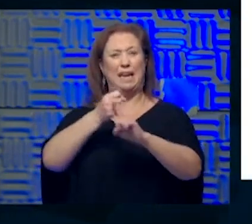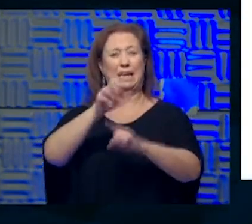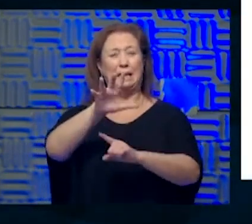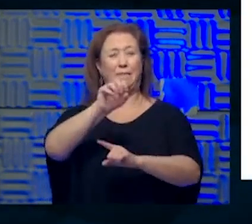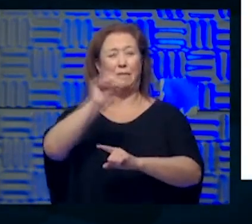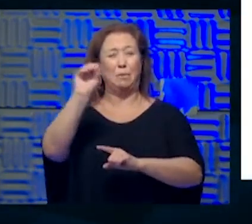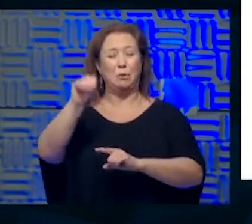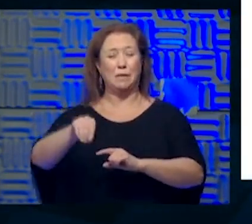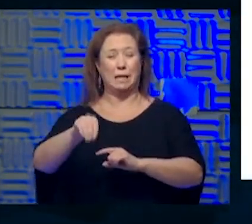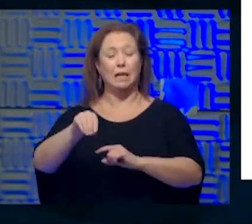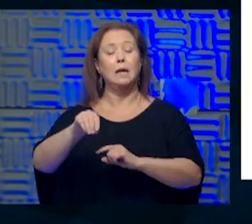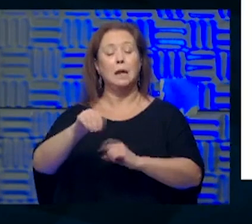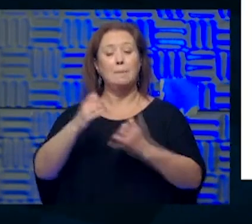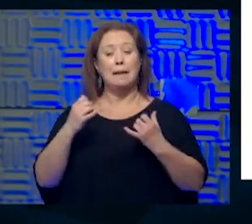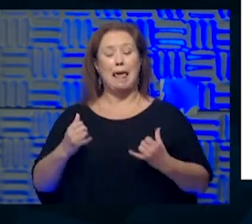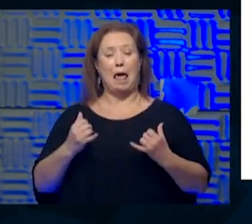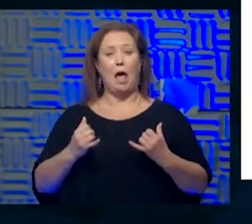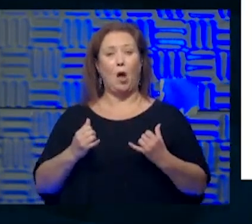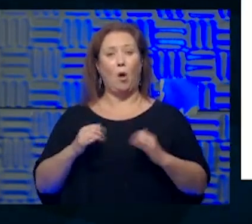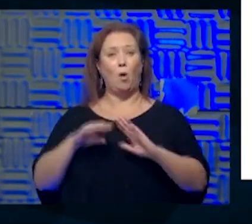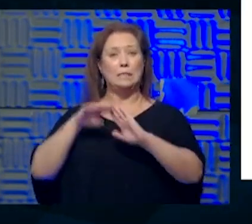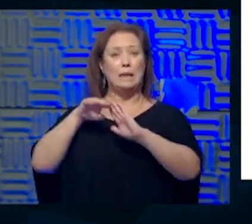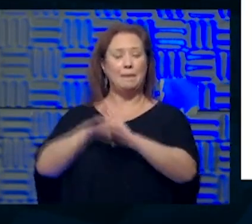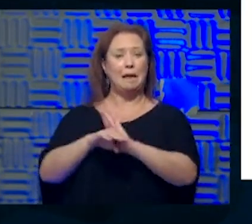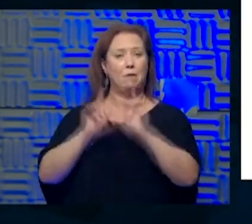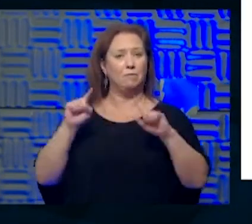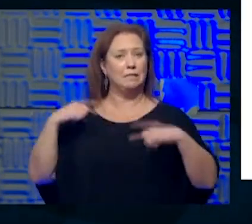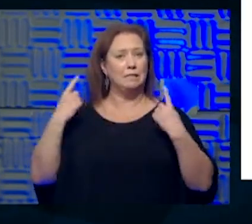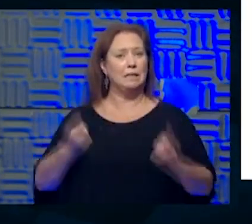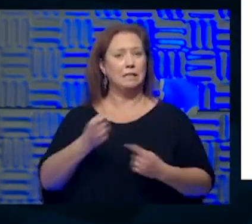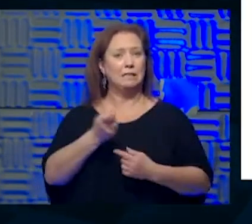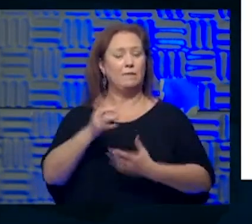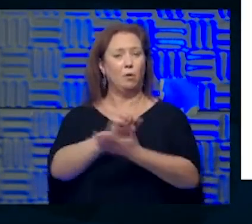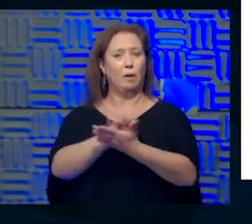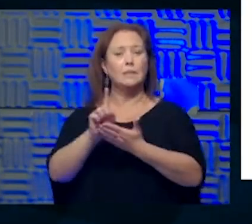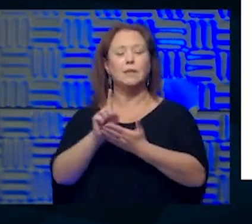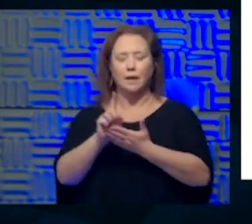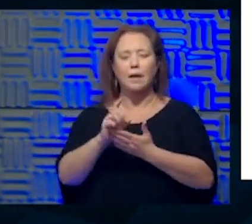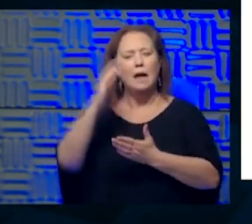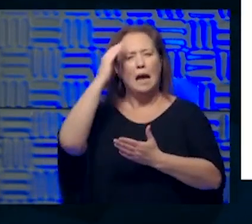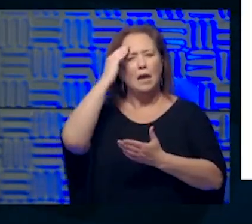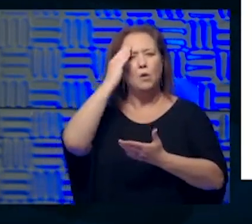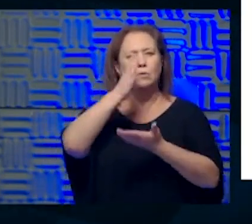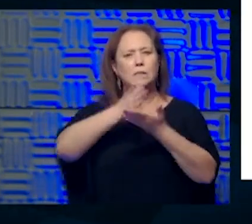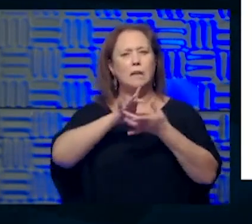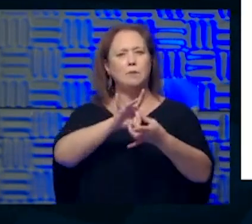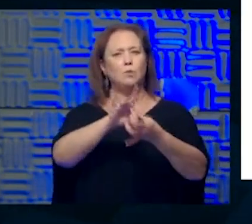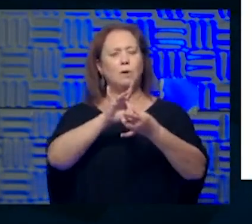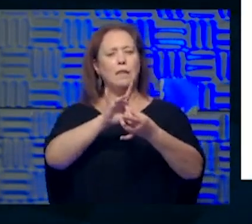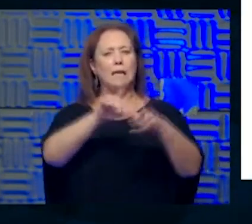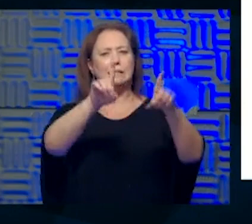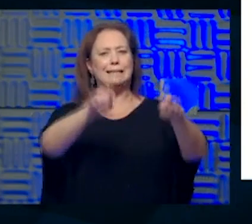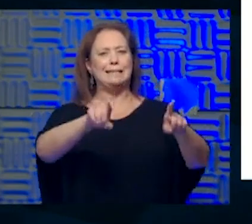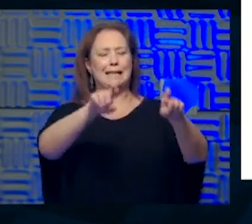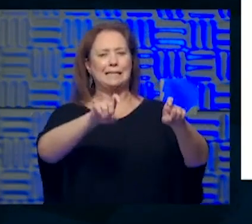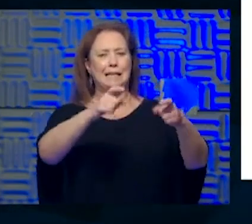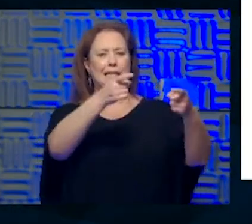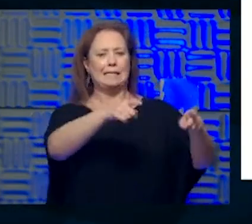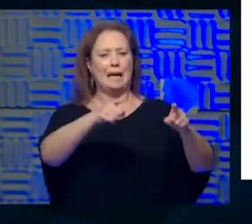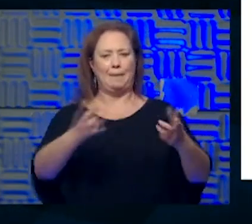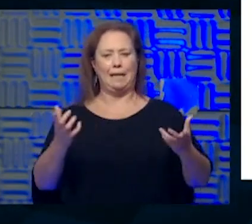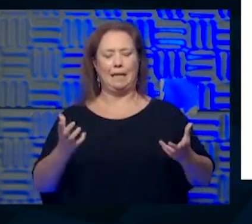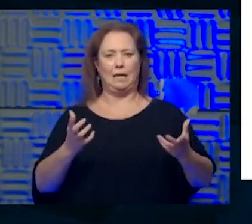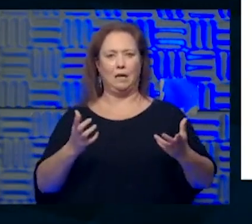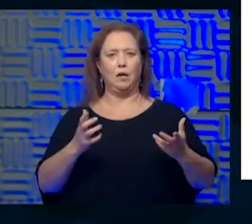one point, but it's come way down in the last couple weeks. Now, some of that is all the testing we're doing here now, which for